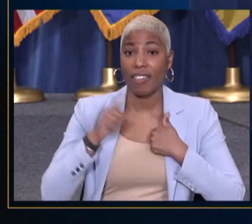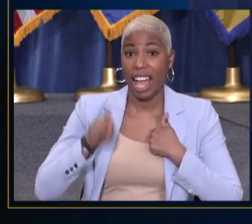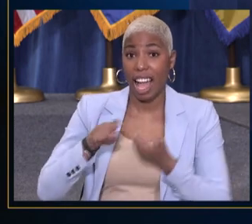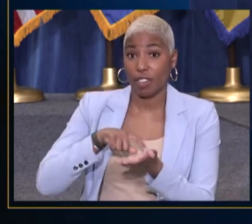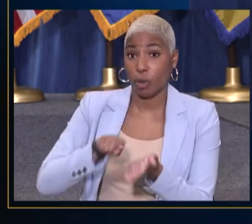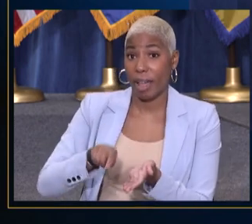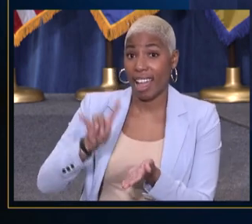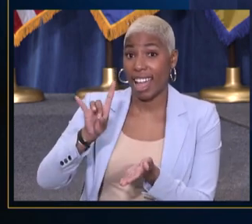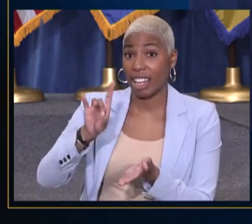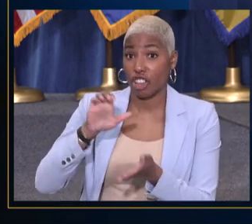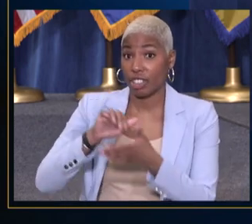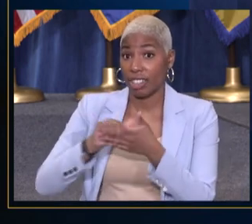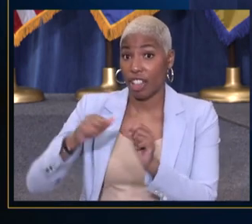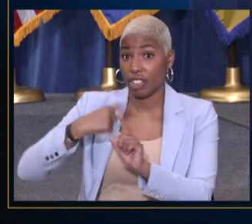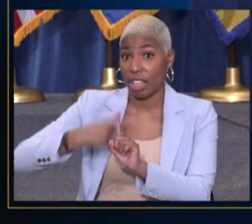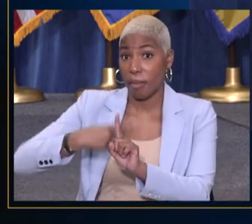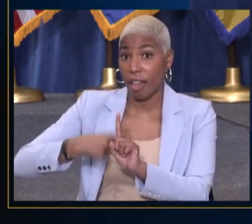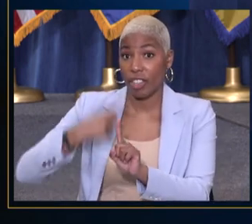month for her insulin.